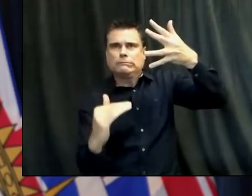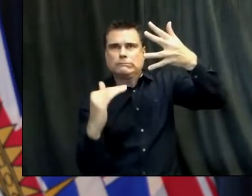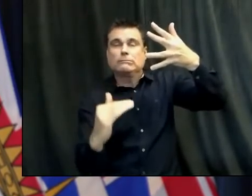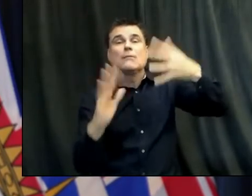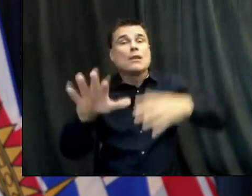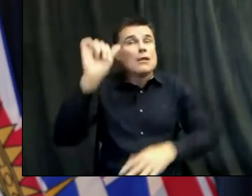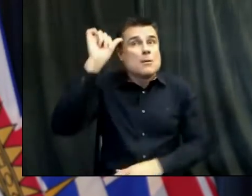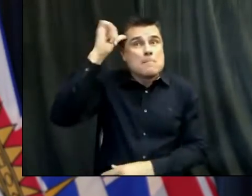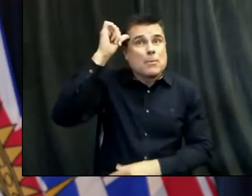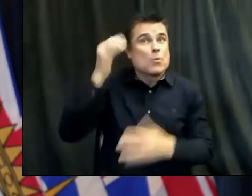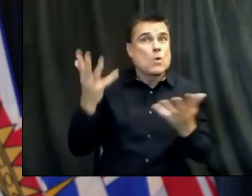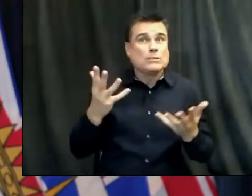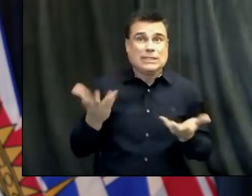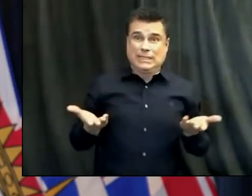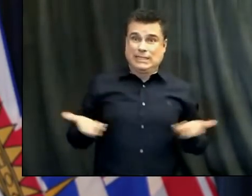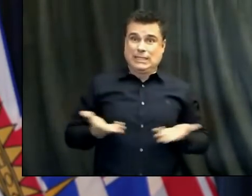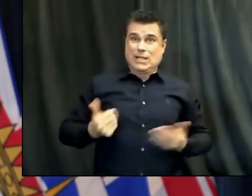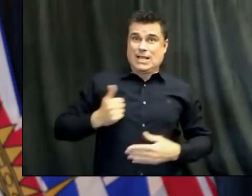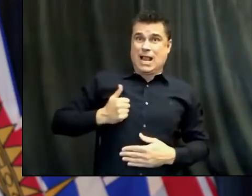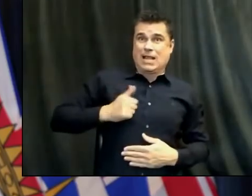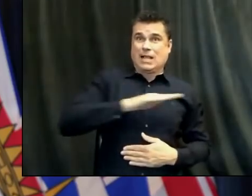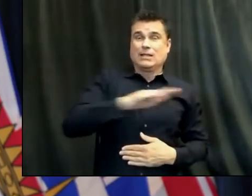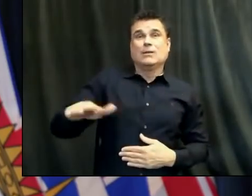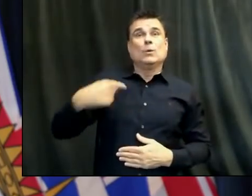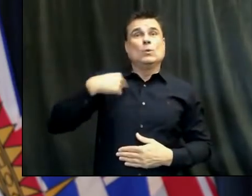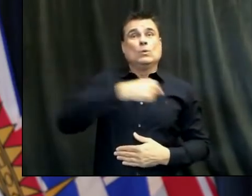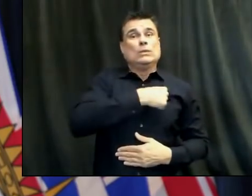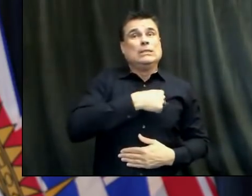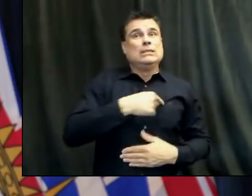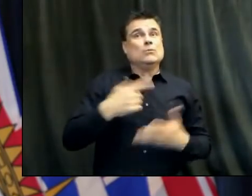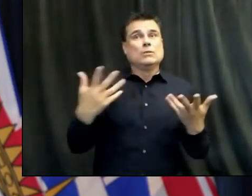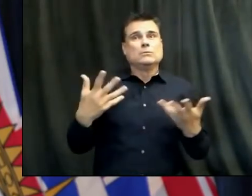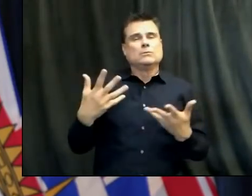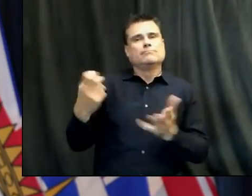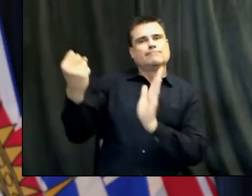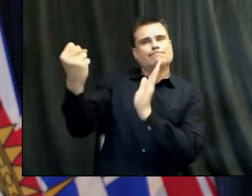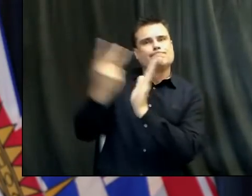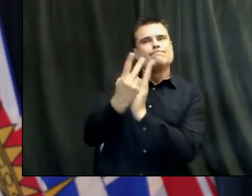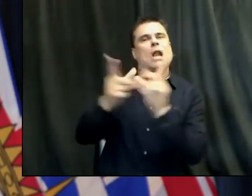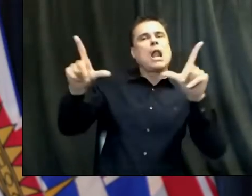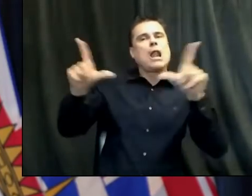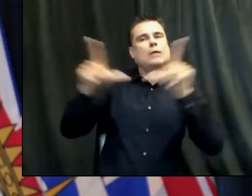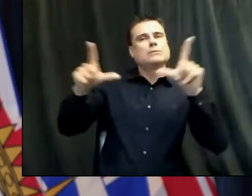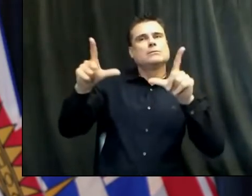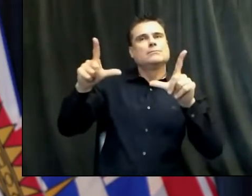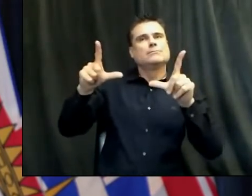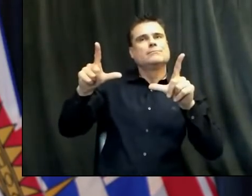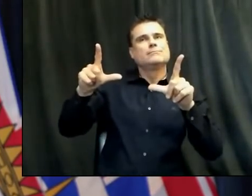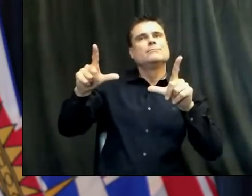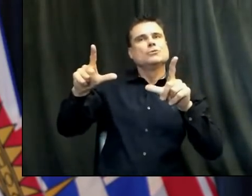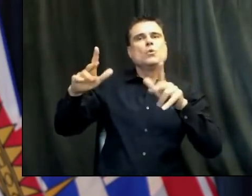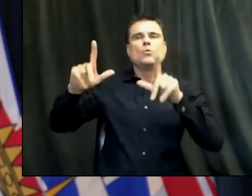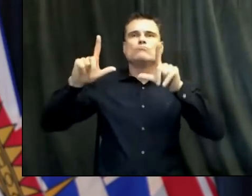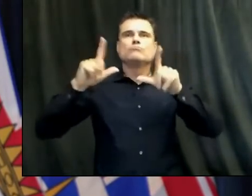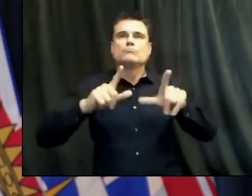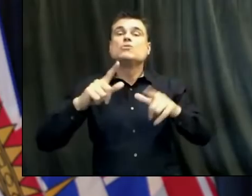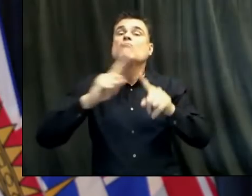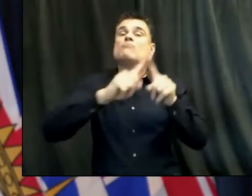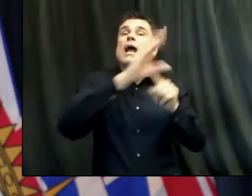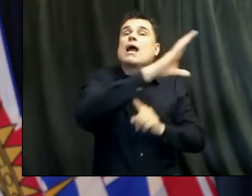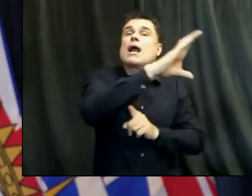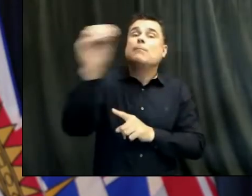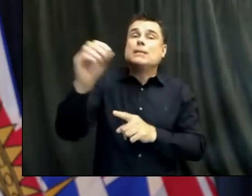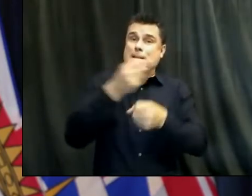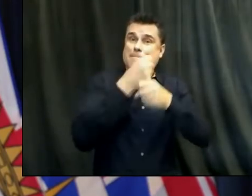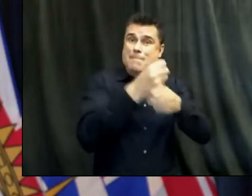Sharma. So we know that in vaccine production, there are many things that can happen, but we are in the top of